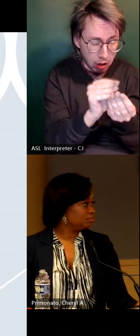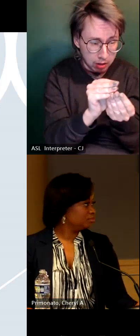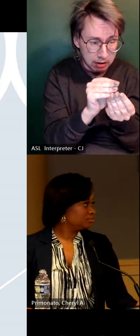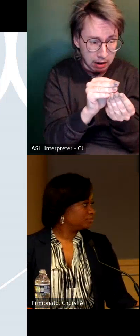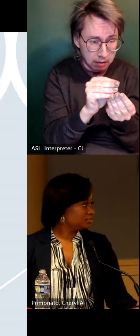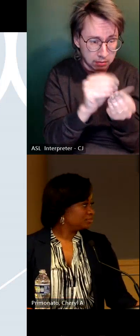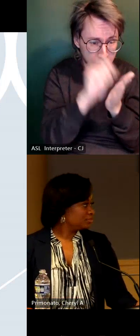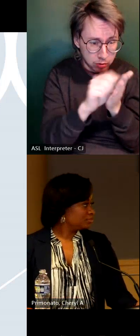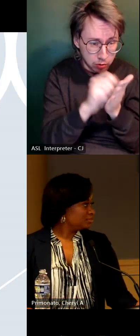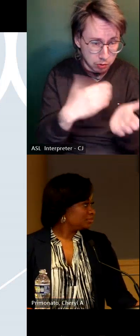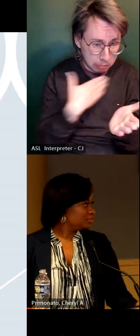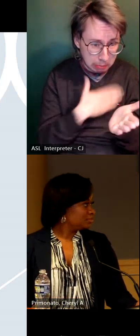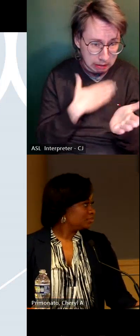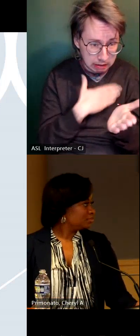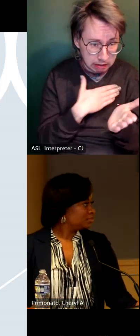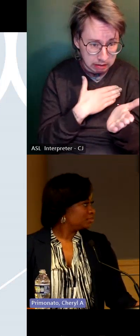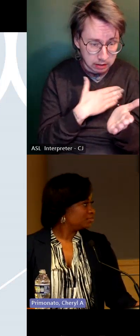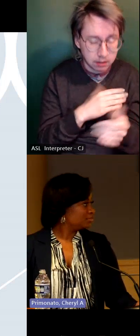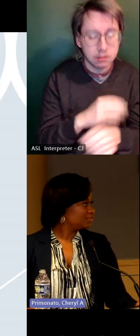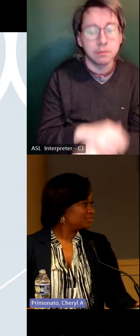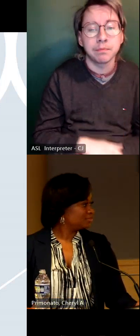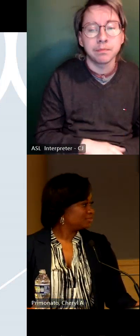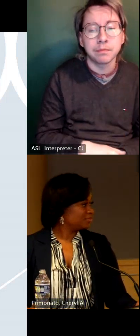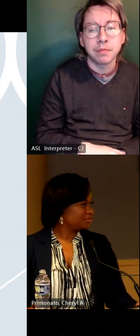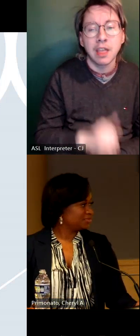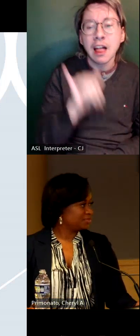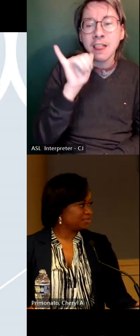Can I get a second? Second.